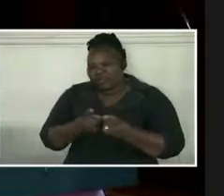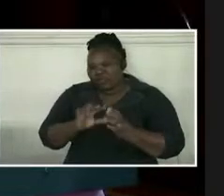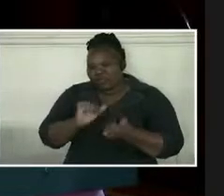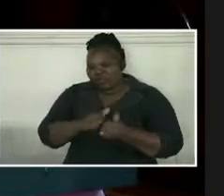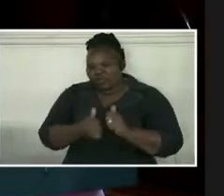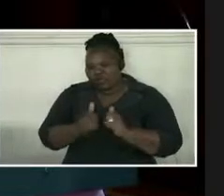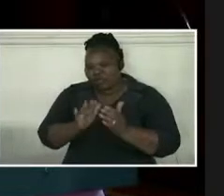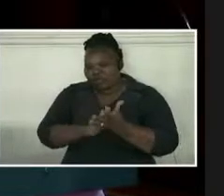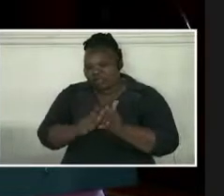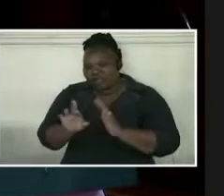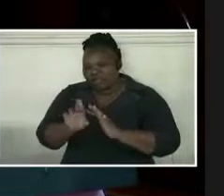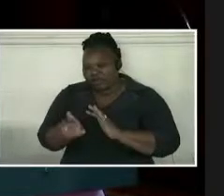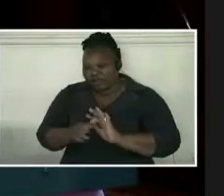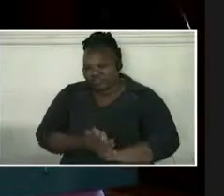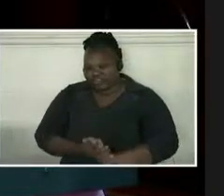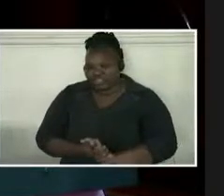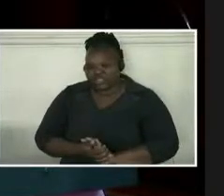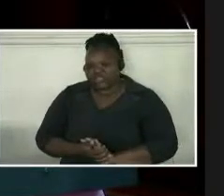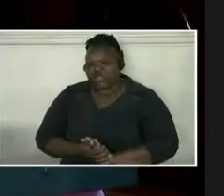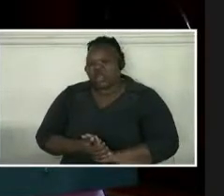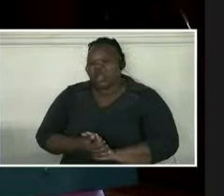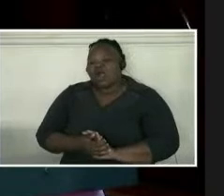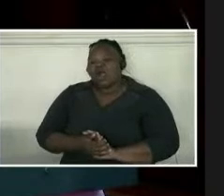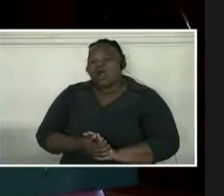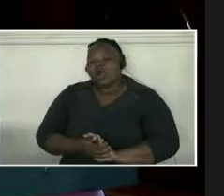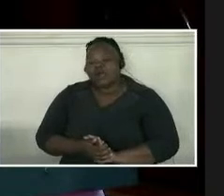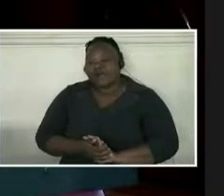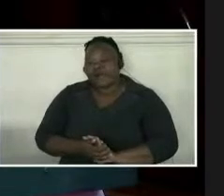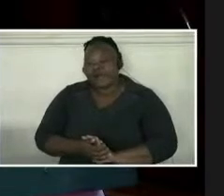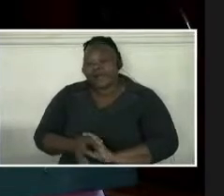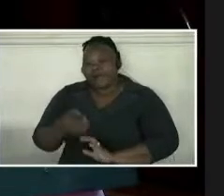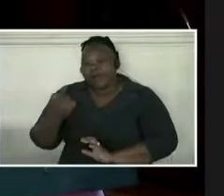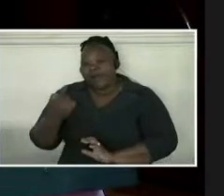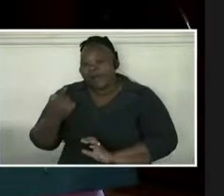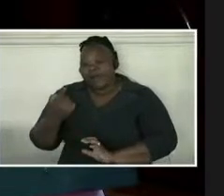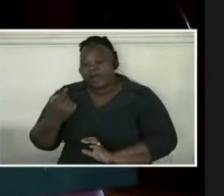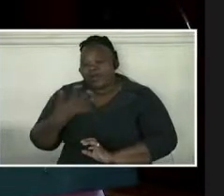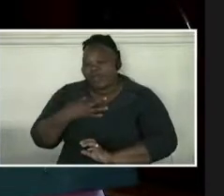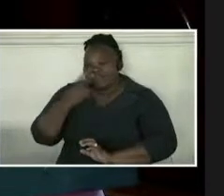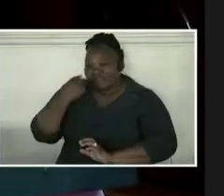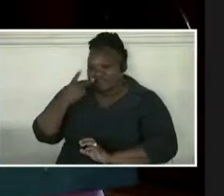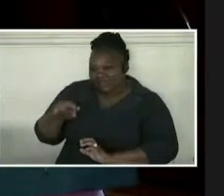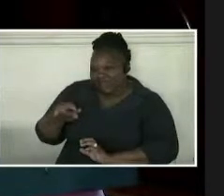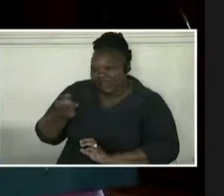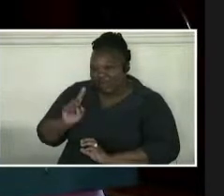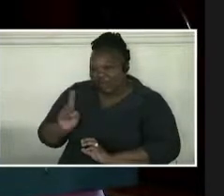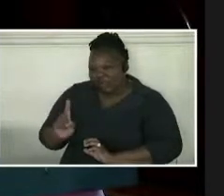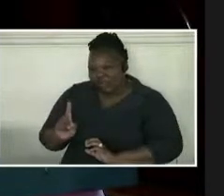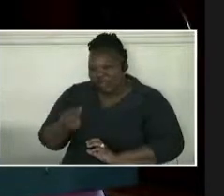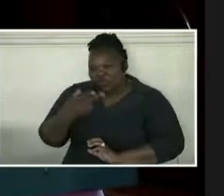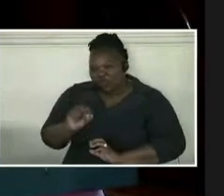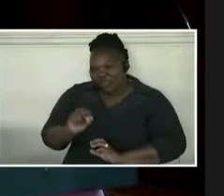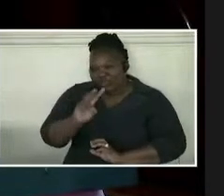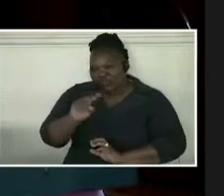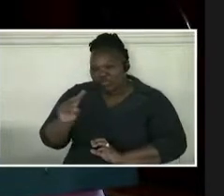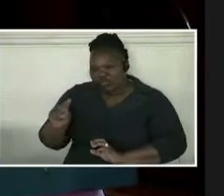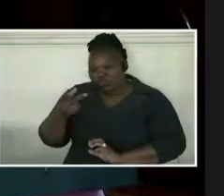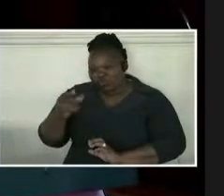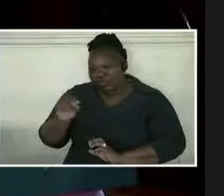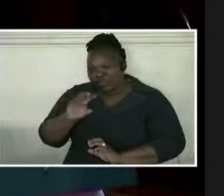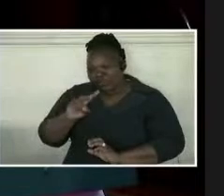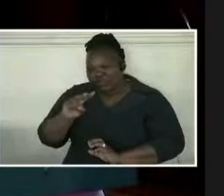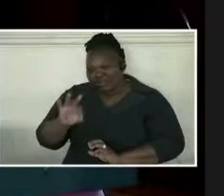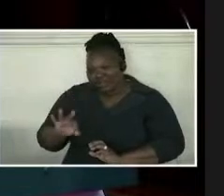sports and and regression correspondingly one has observed that in the 2022-2023